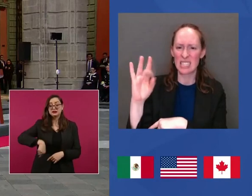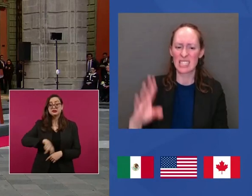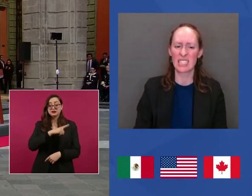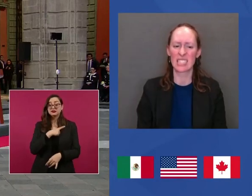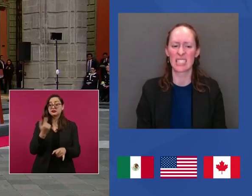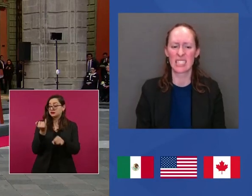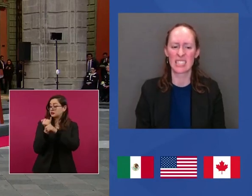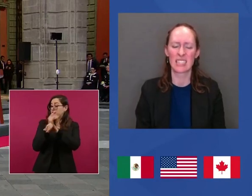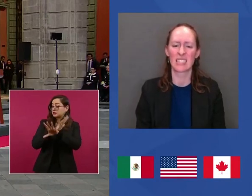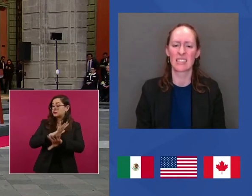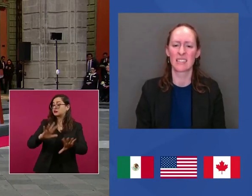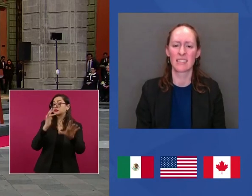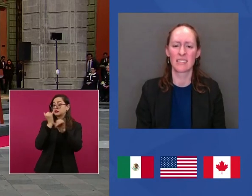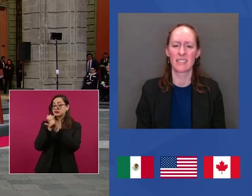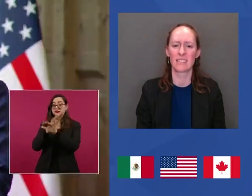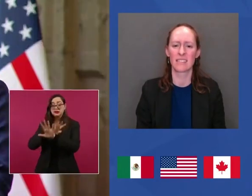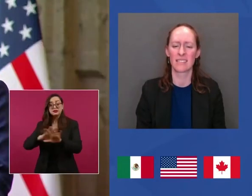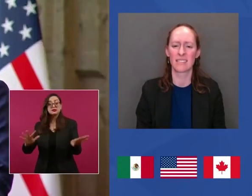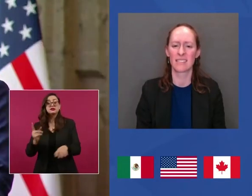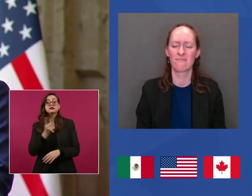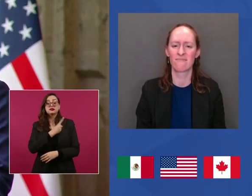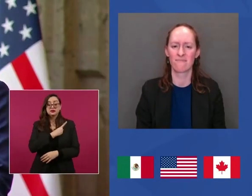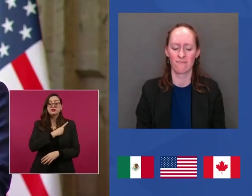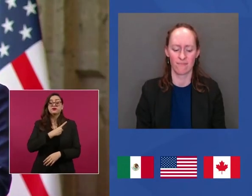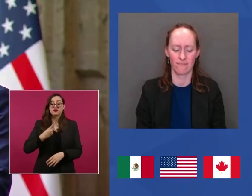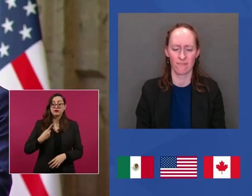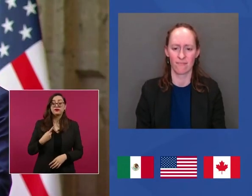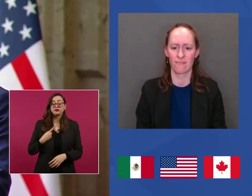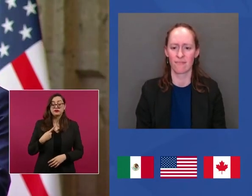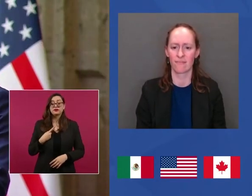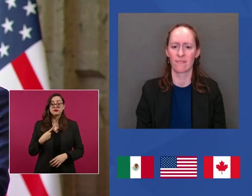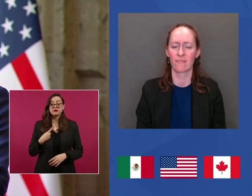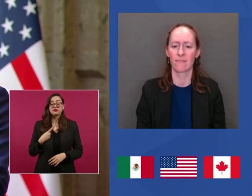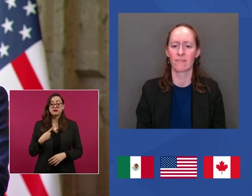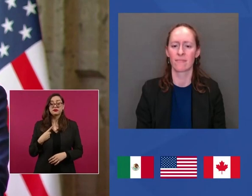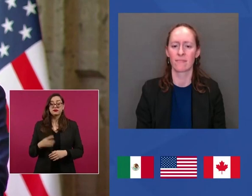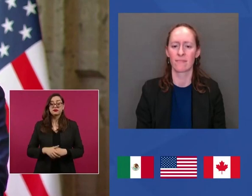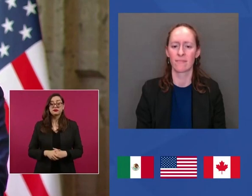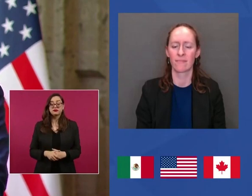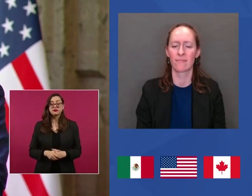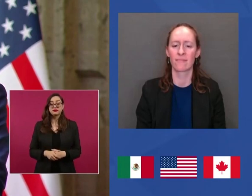children are going through because of the vapors. We have to look into this, but really,